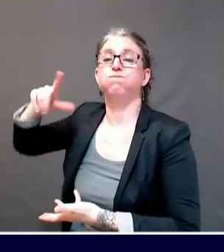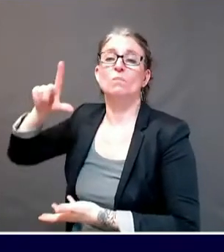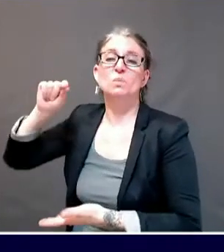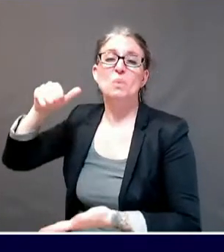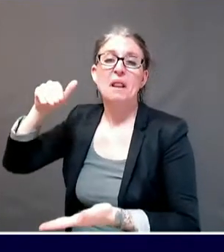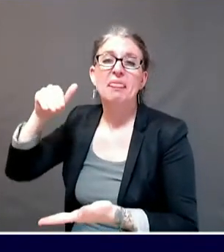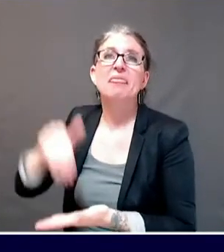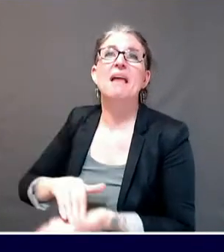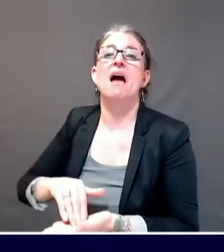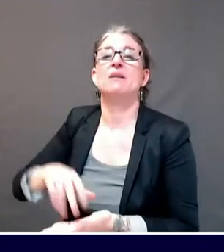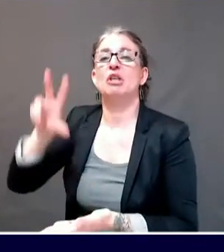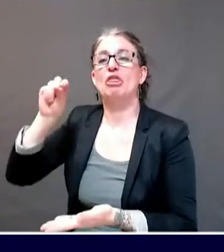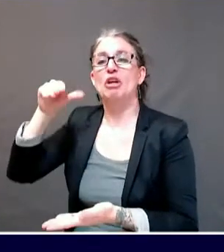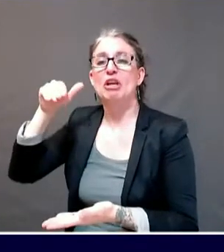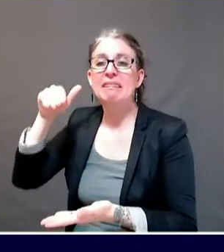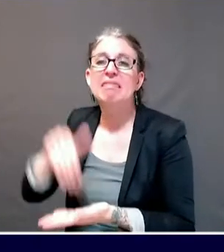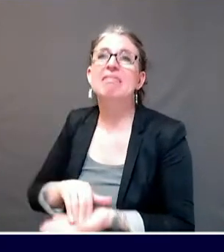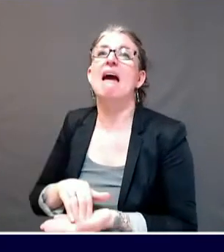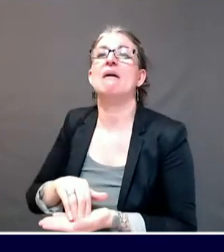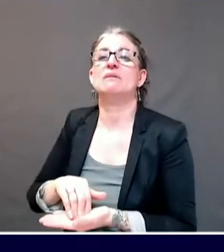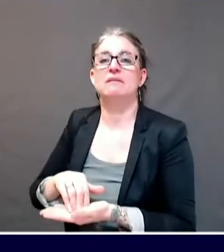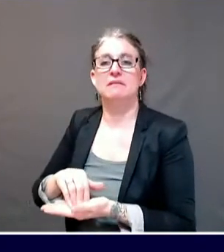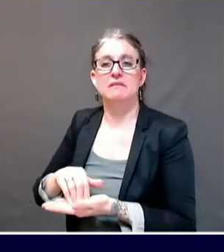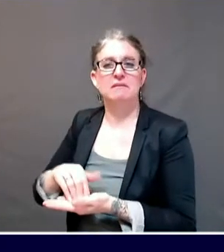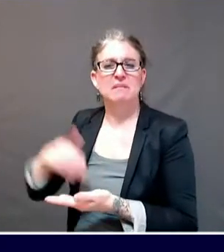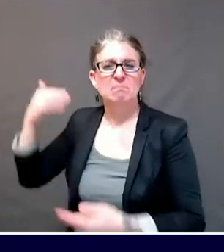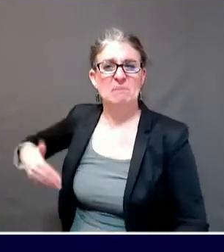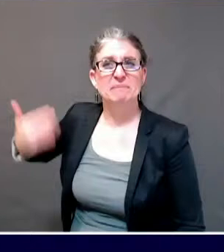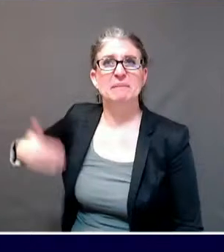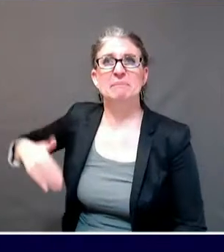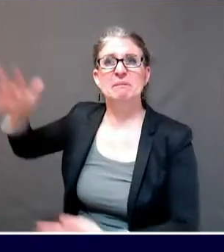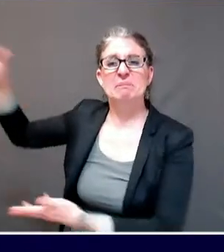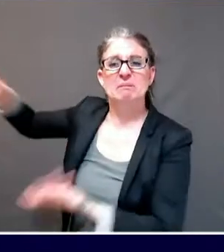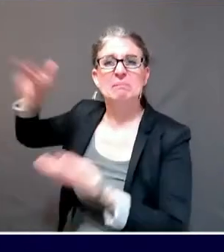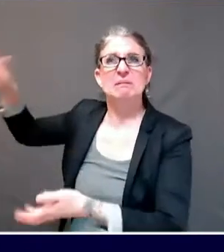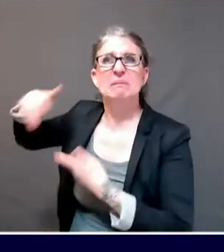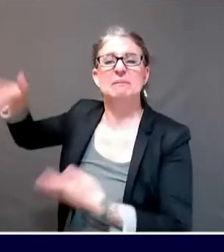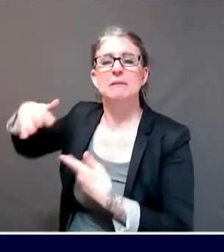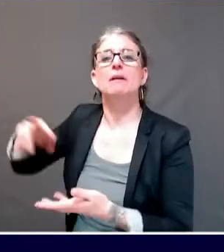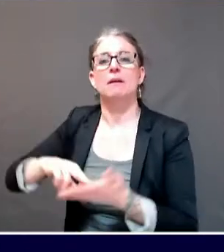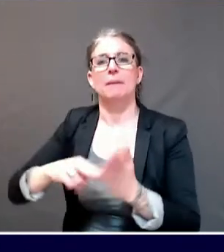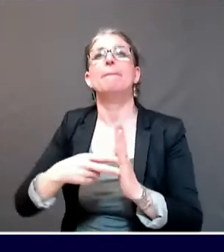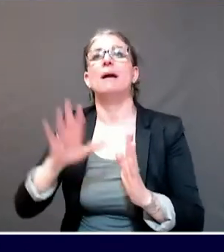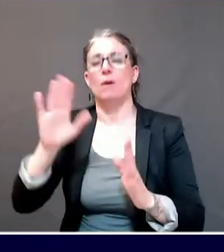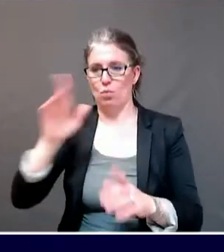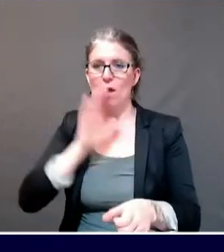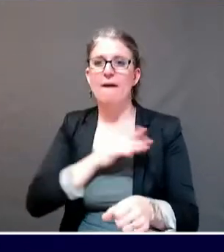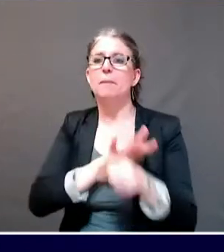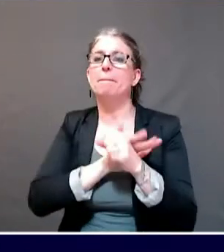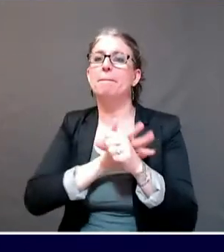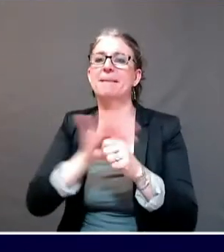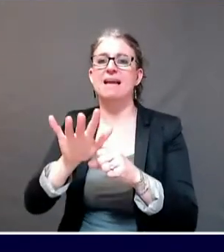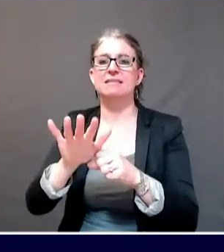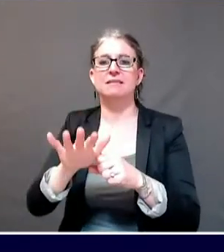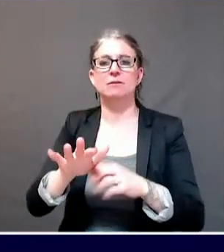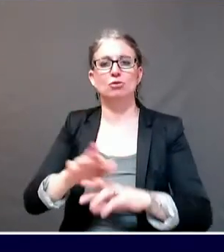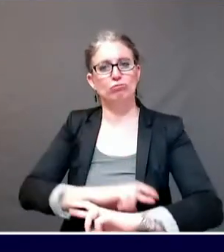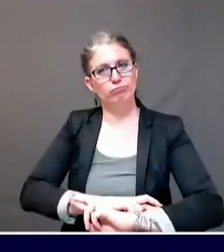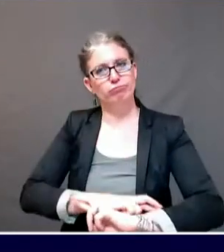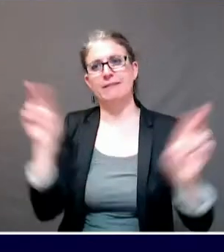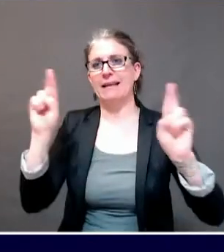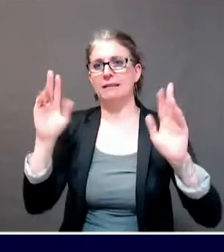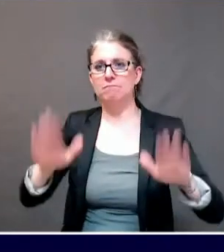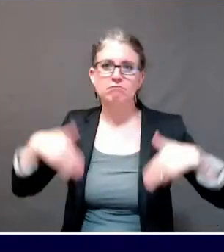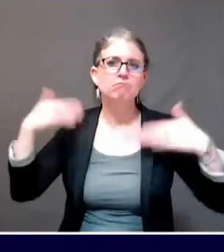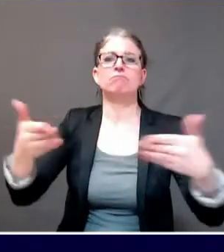What number really makes a difference there? Good. So I don't want to, not going to nerd out